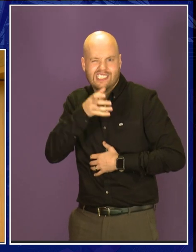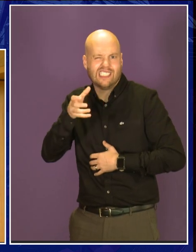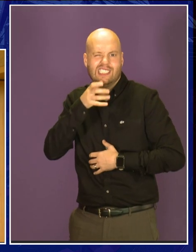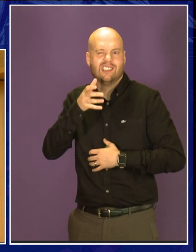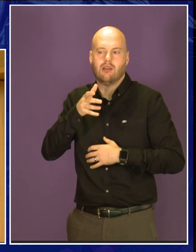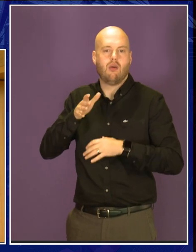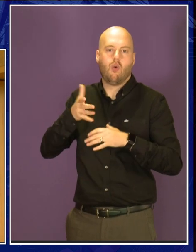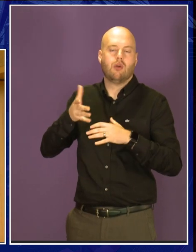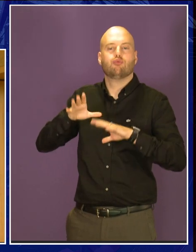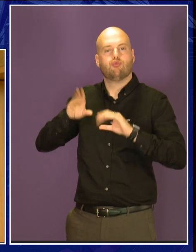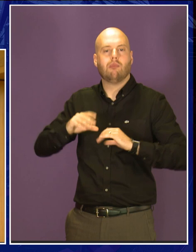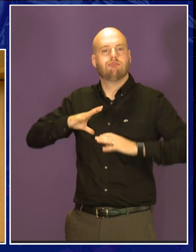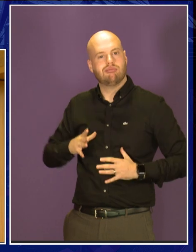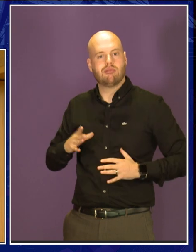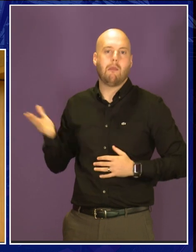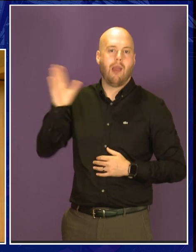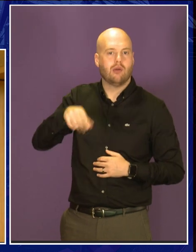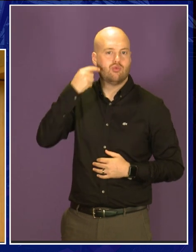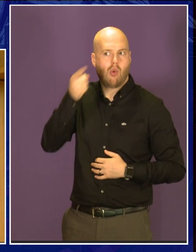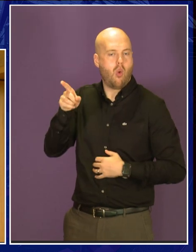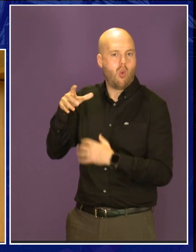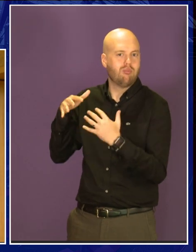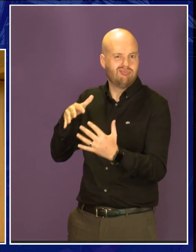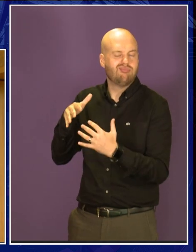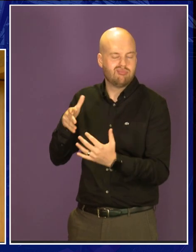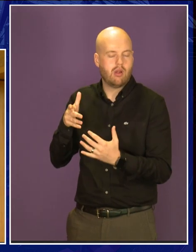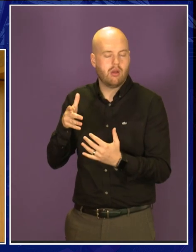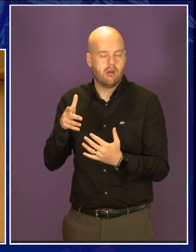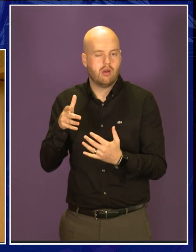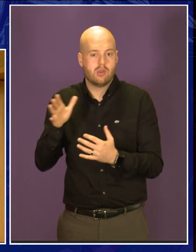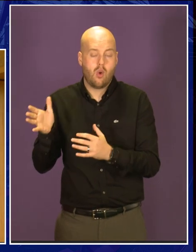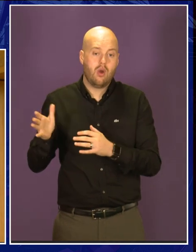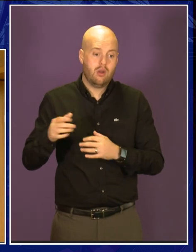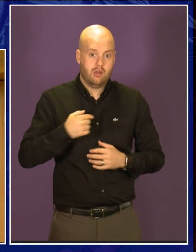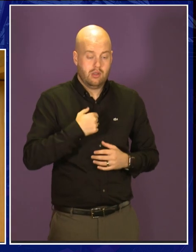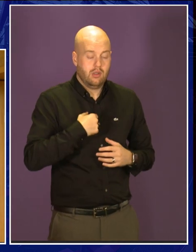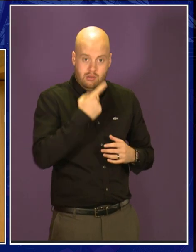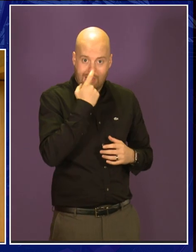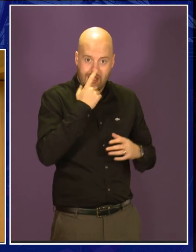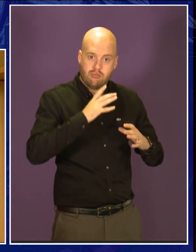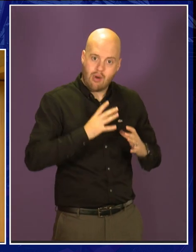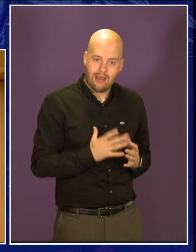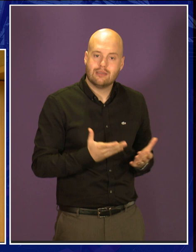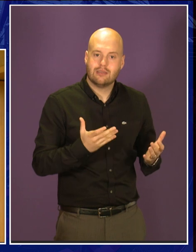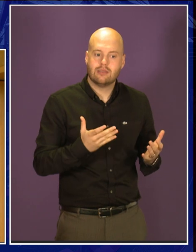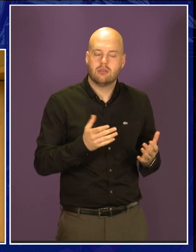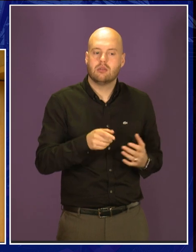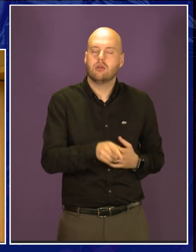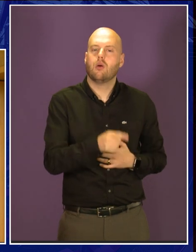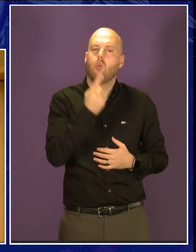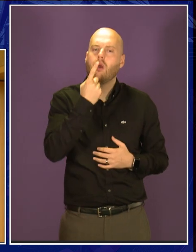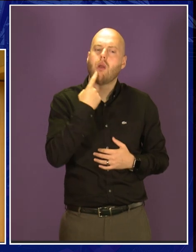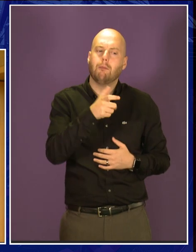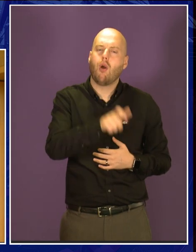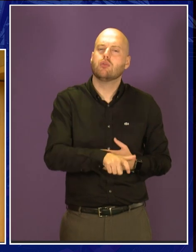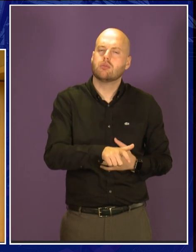to continue killing. So late at night, one of the young people I was with got a high fever and he